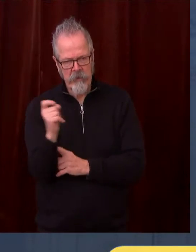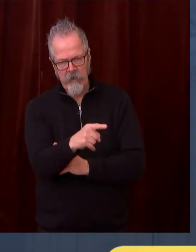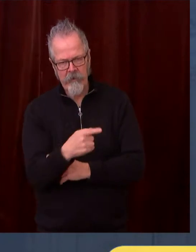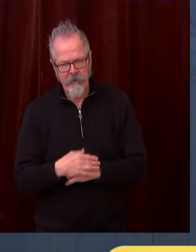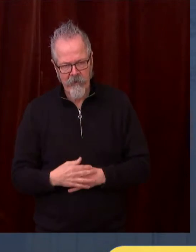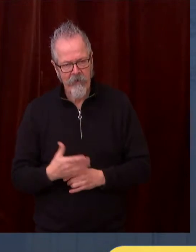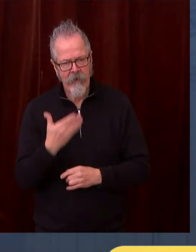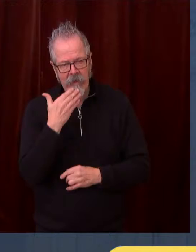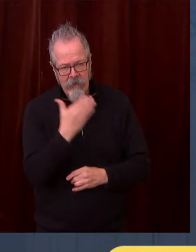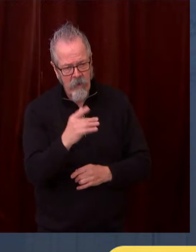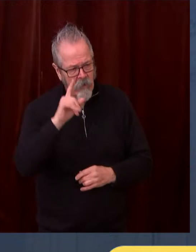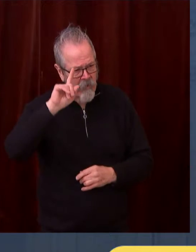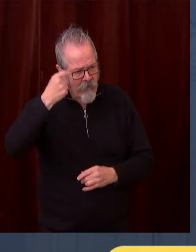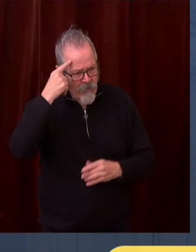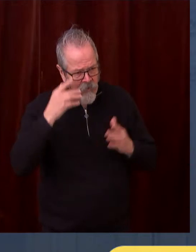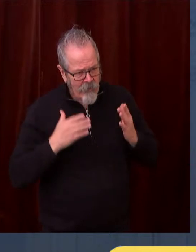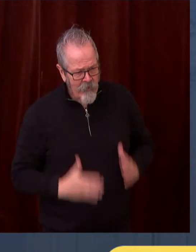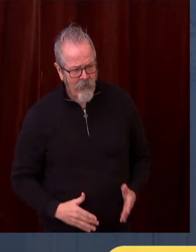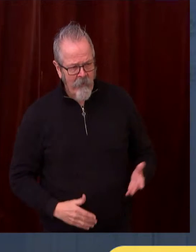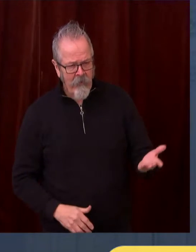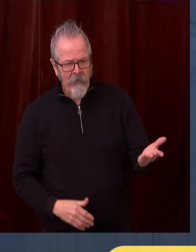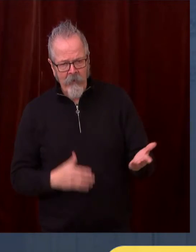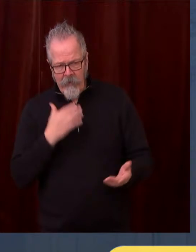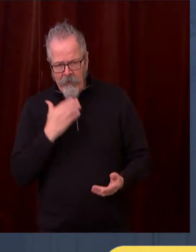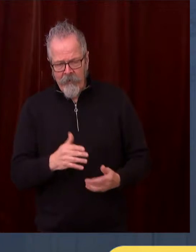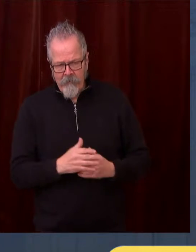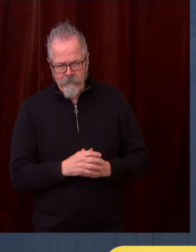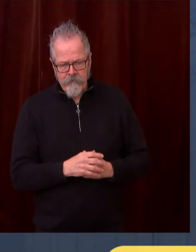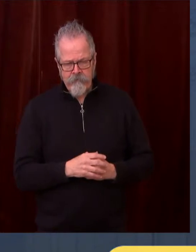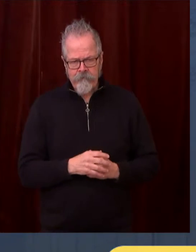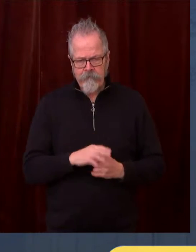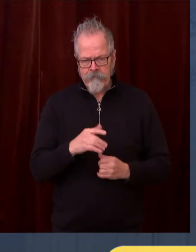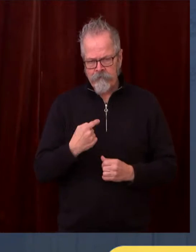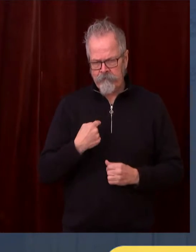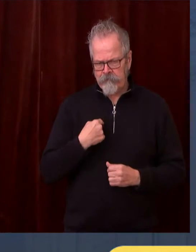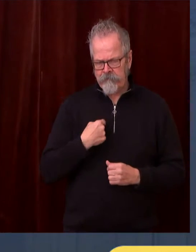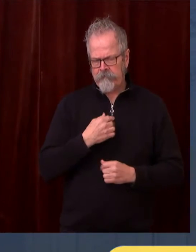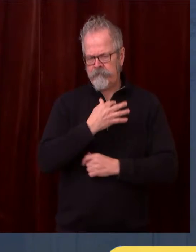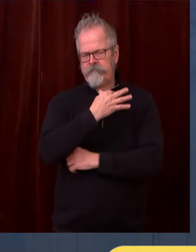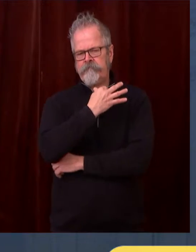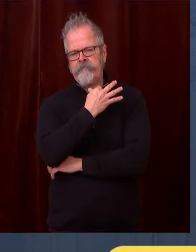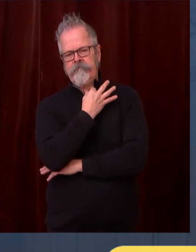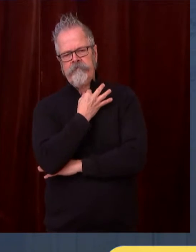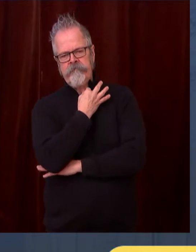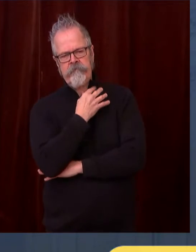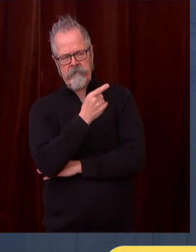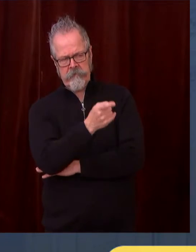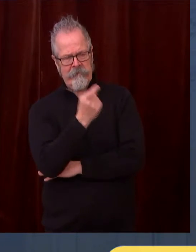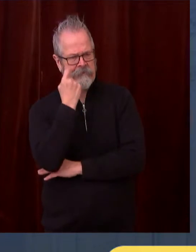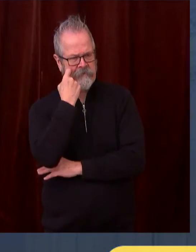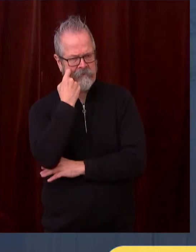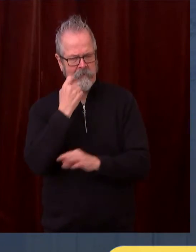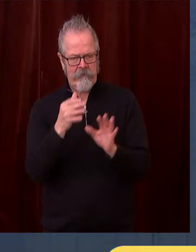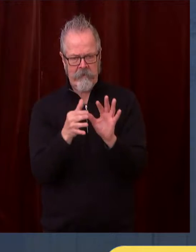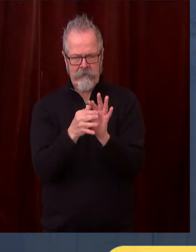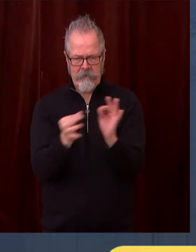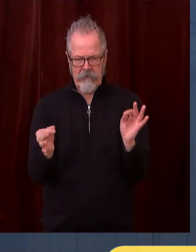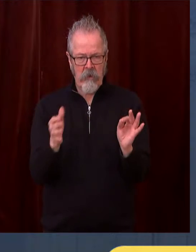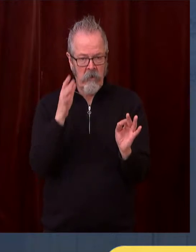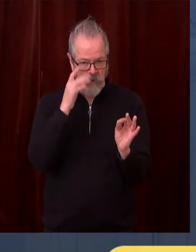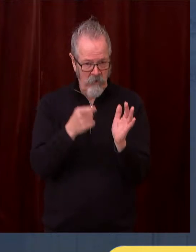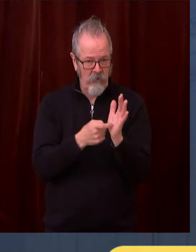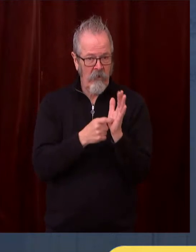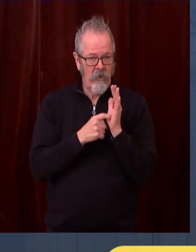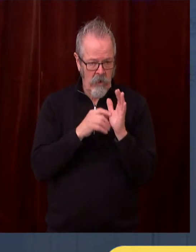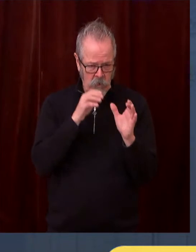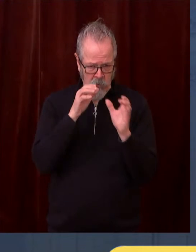our questions today. I was curious, you mentioned the vigorous communication effort that's going to be underway over the next few months. I was wondering what that